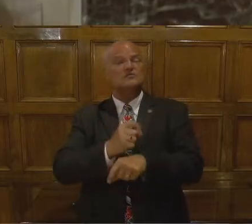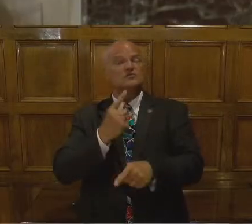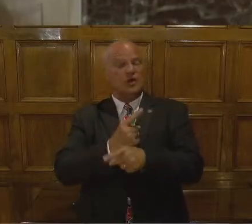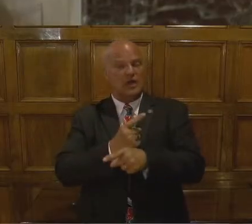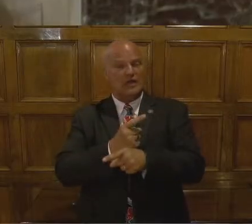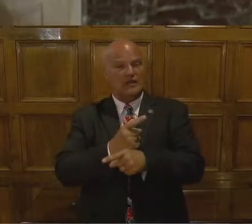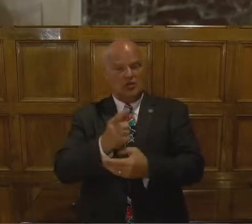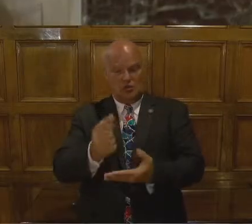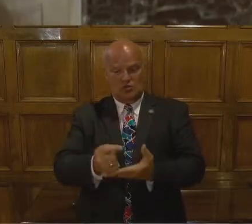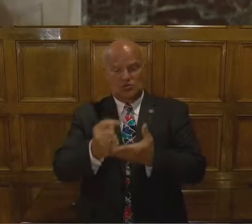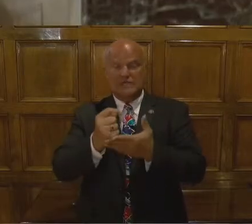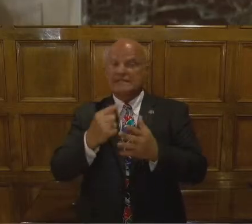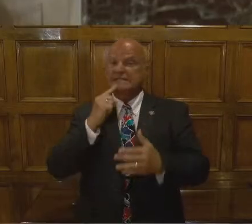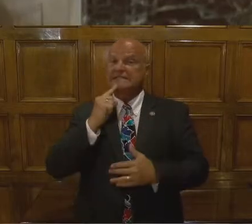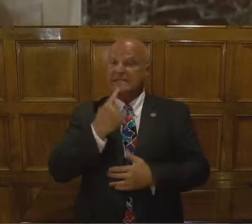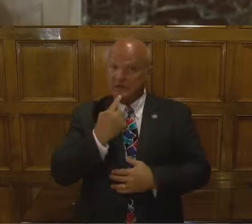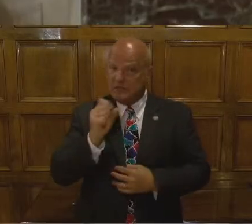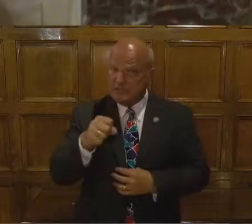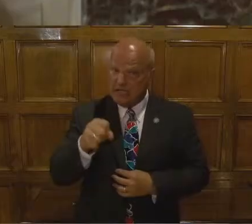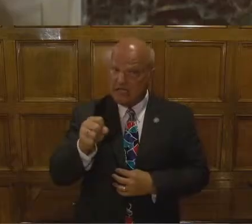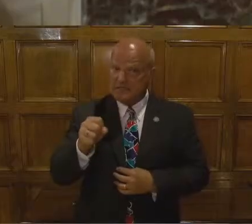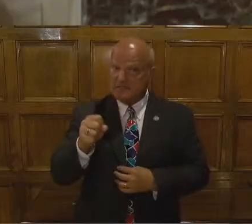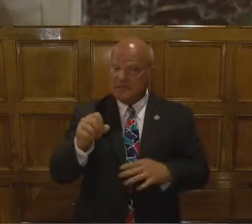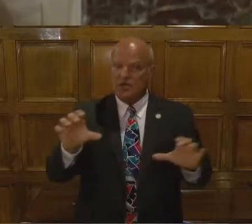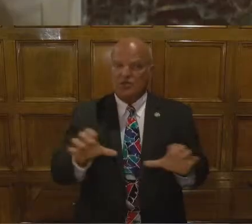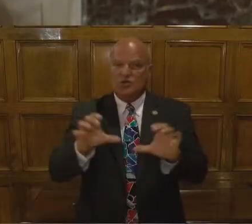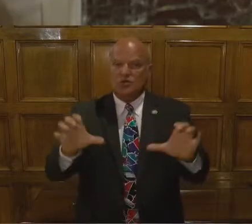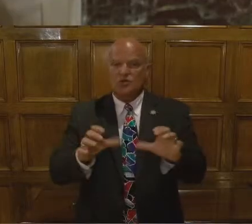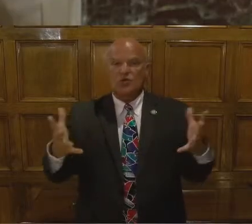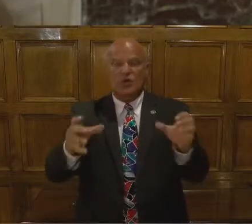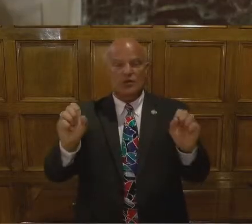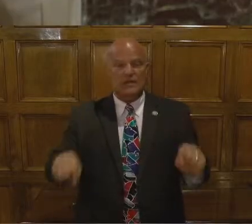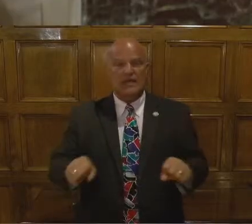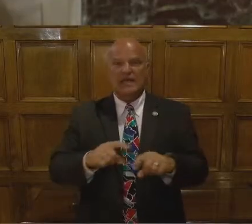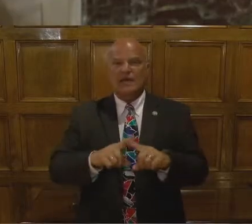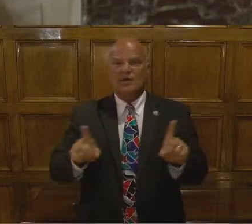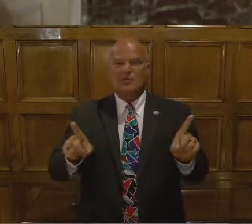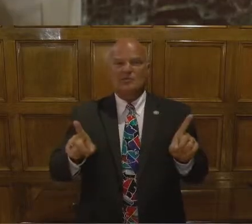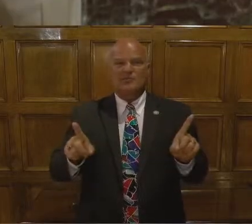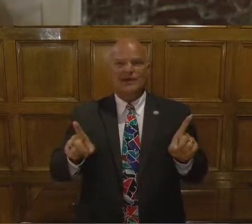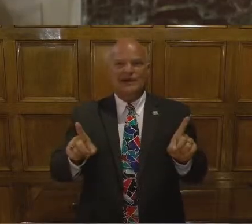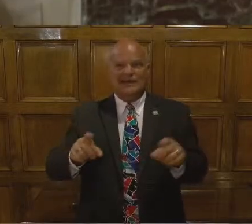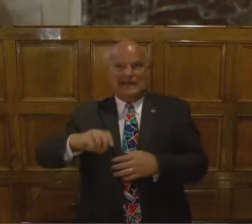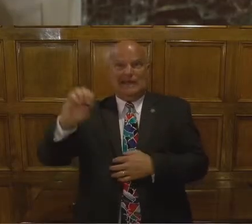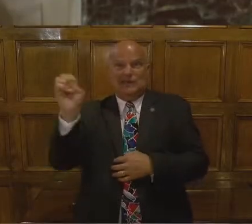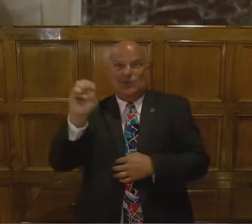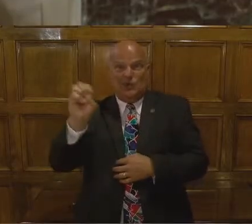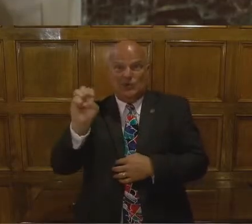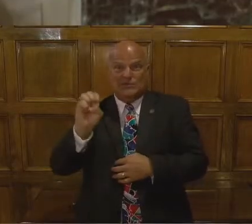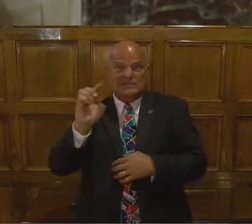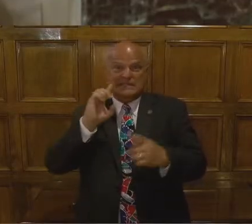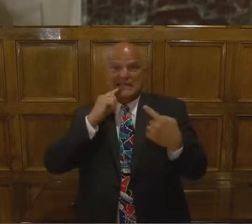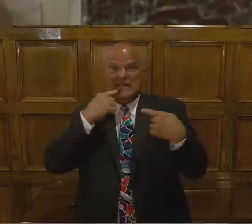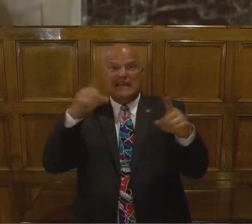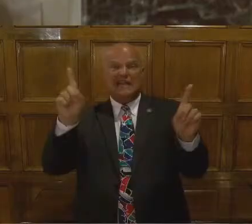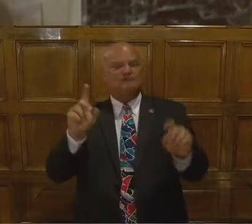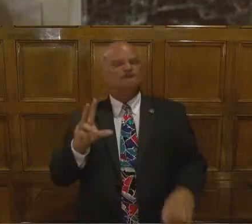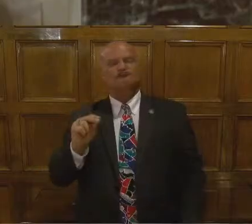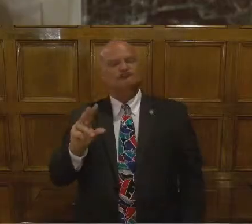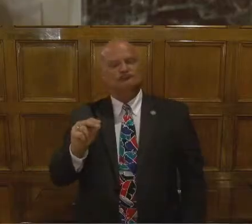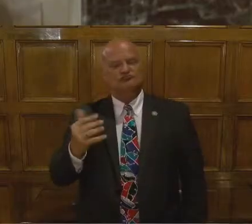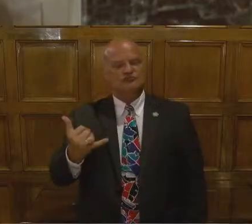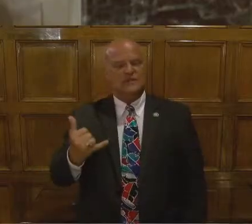We're treating it seriously and doing all that we can, but I don't know of any emergency action that needs to be taken right